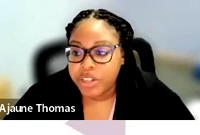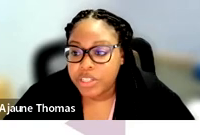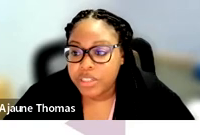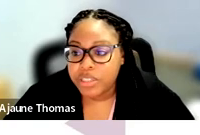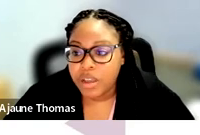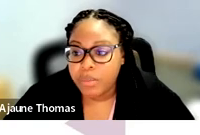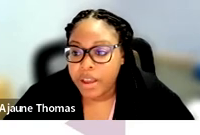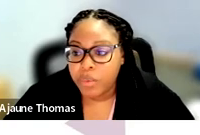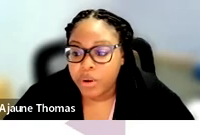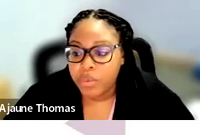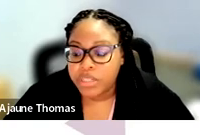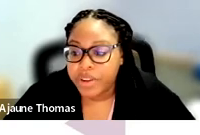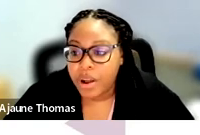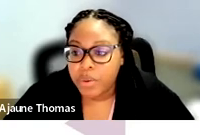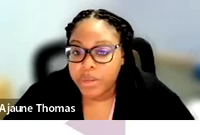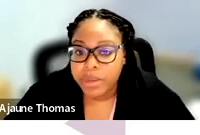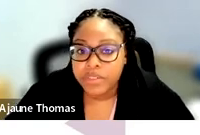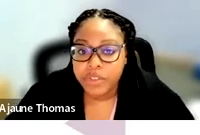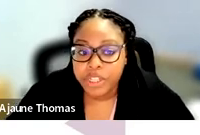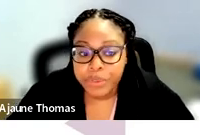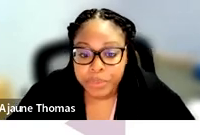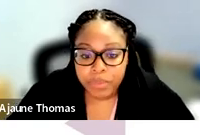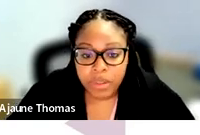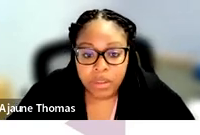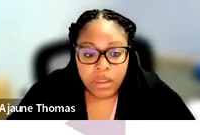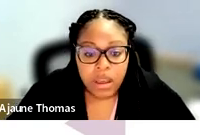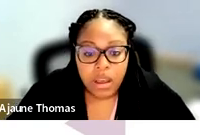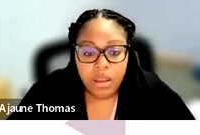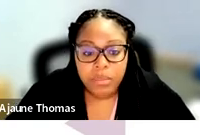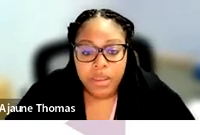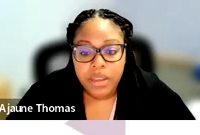those demonstrations kind of a one-on-one to figure out what works best for you.